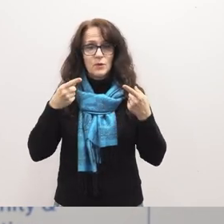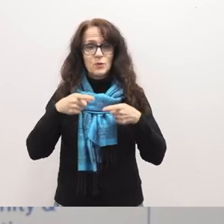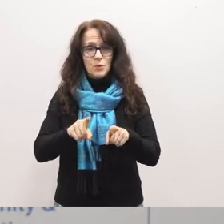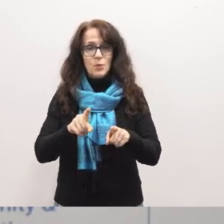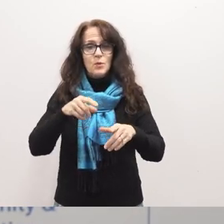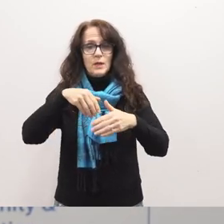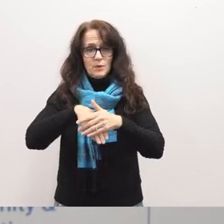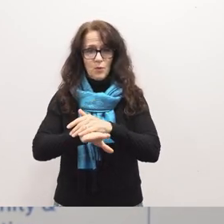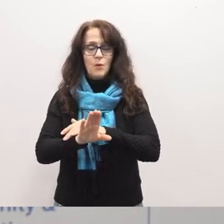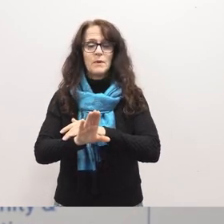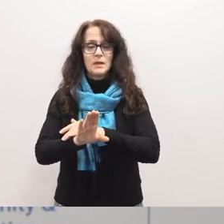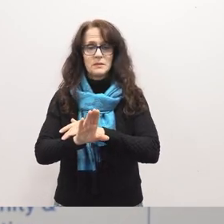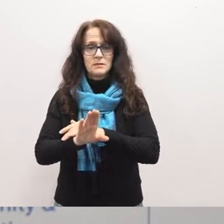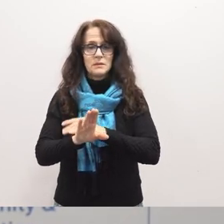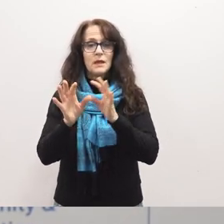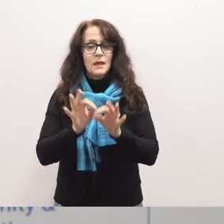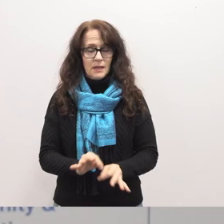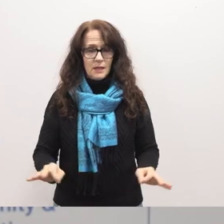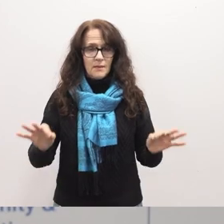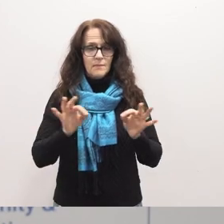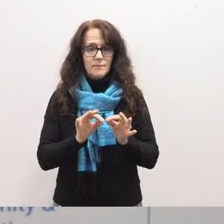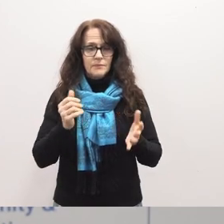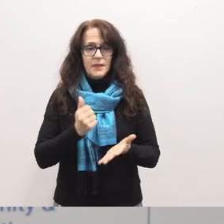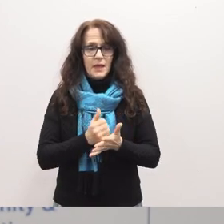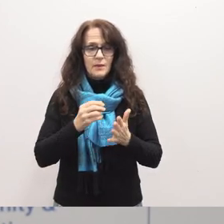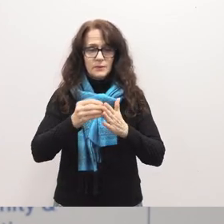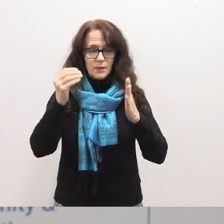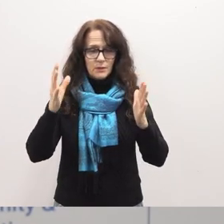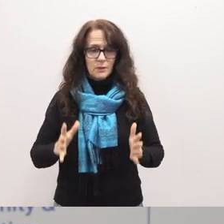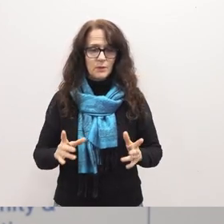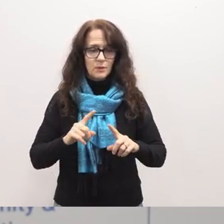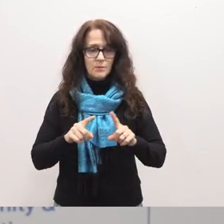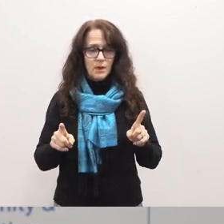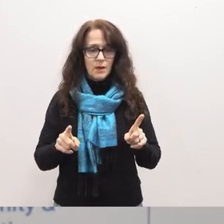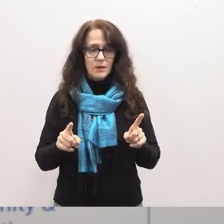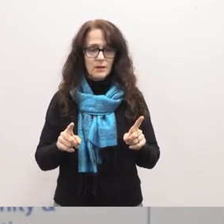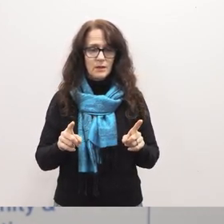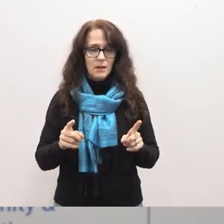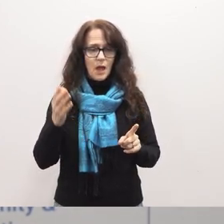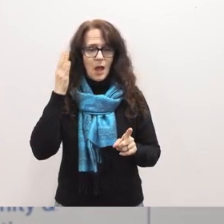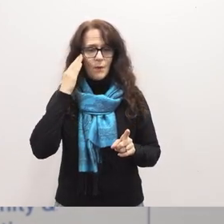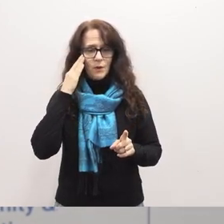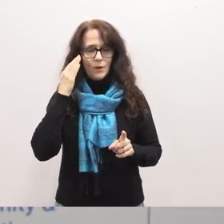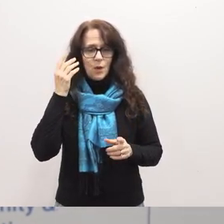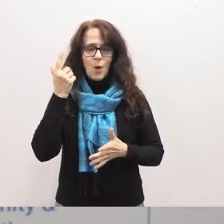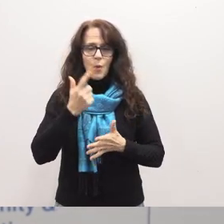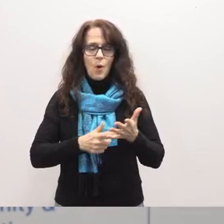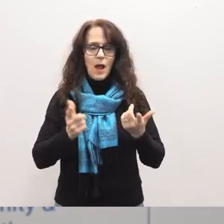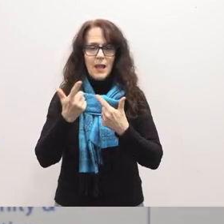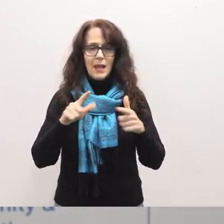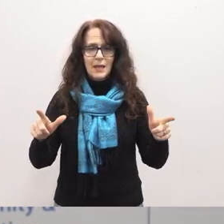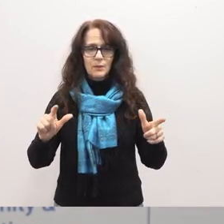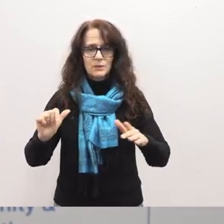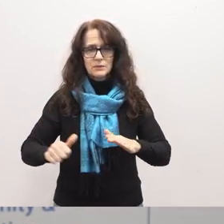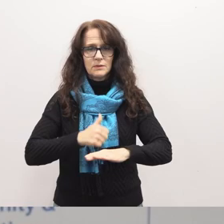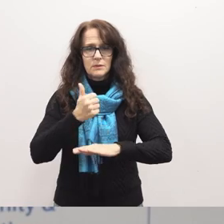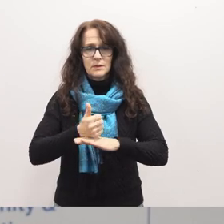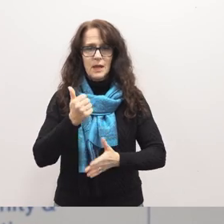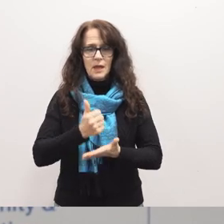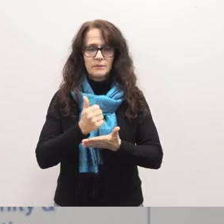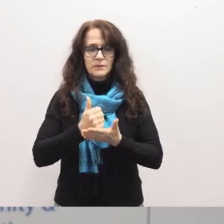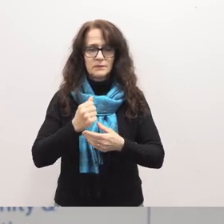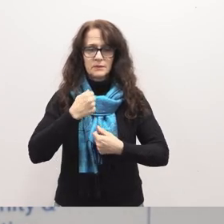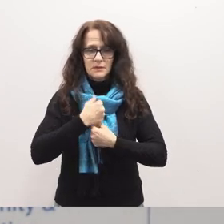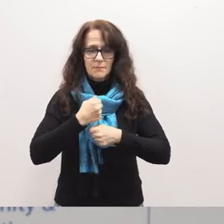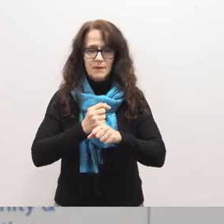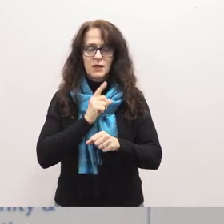enrollment is important, helps our students, but I want to note what language we may have in place that helps us to ensure